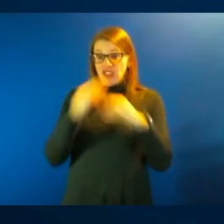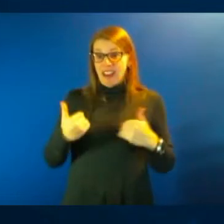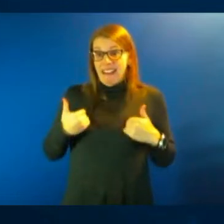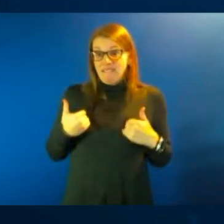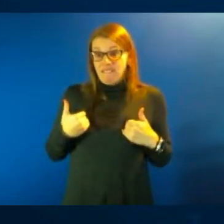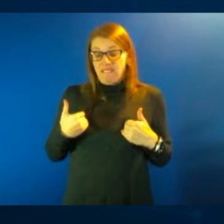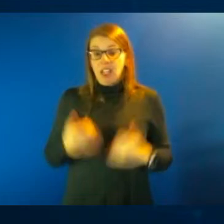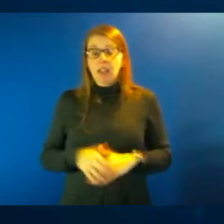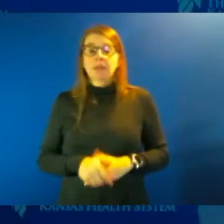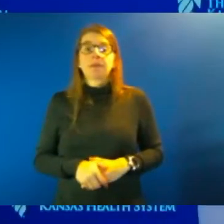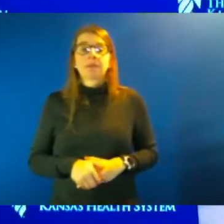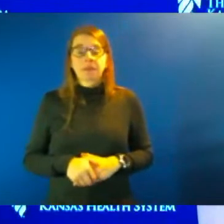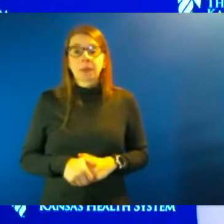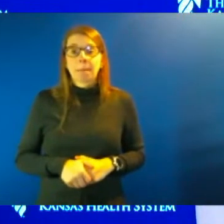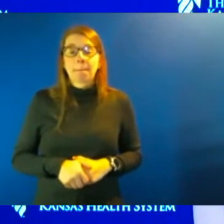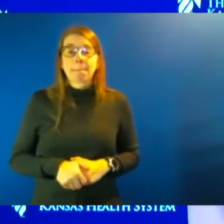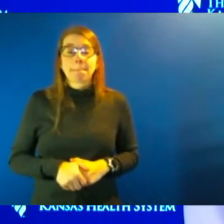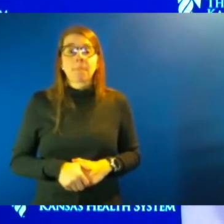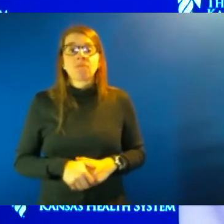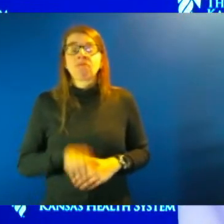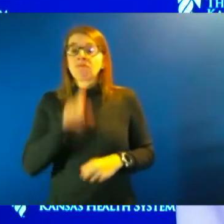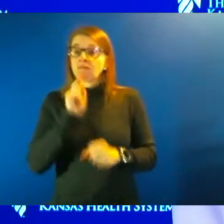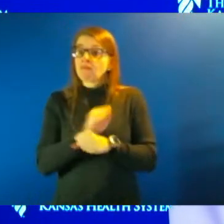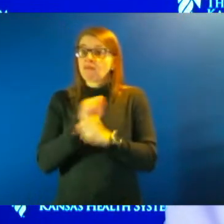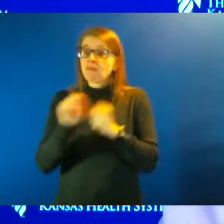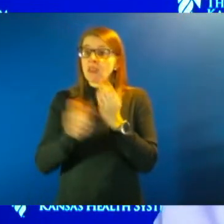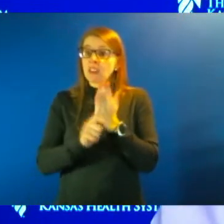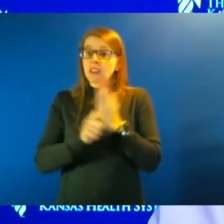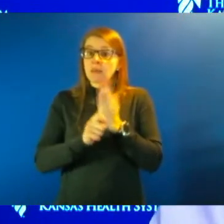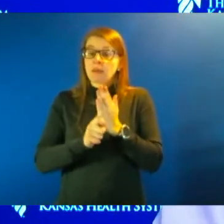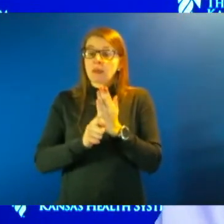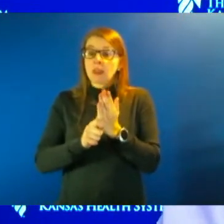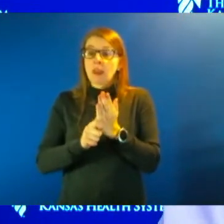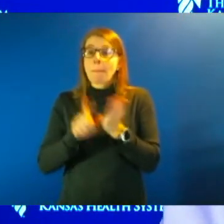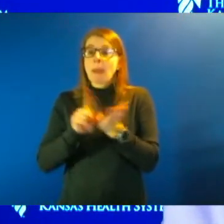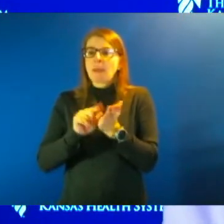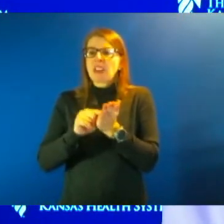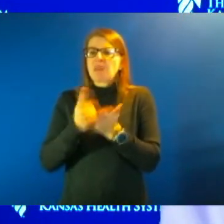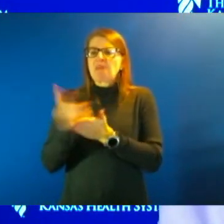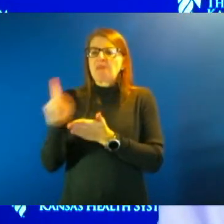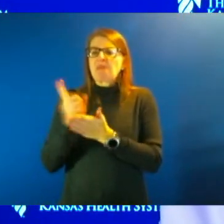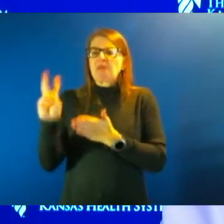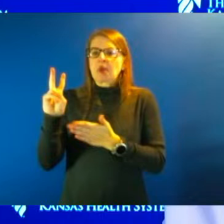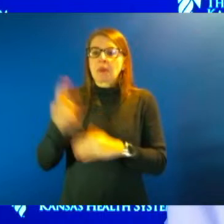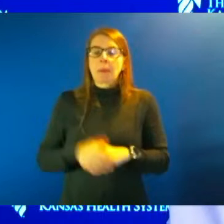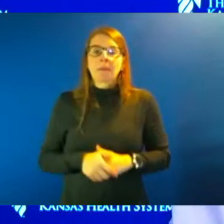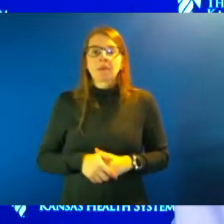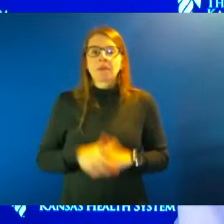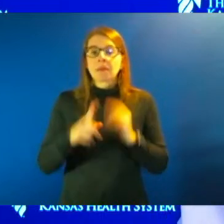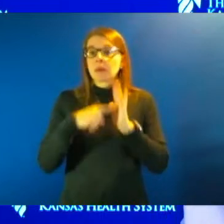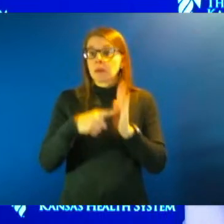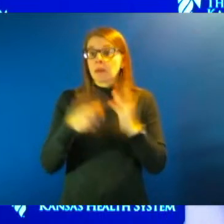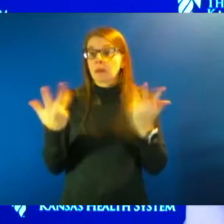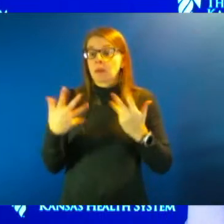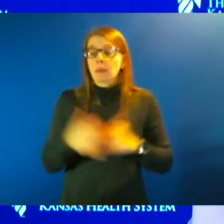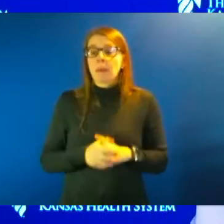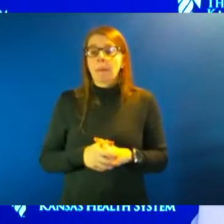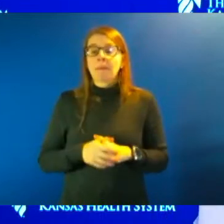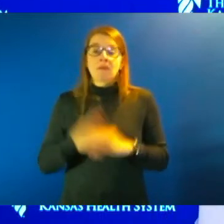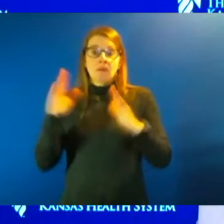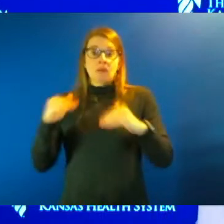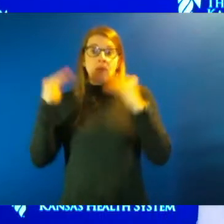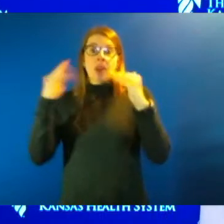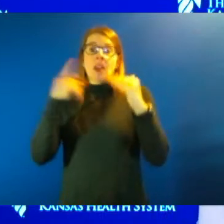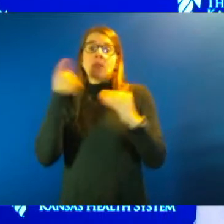was there was an article and a commentary published a couple weeks ago that showed that in those high-risk situations,